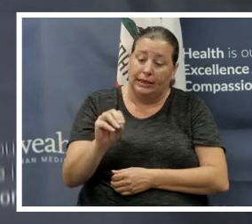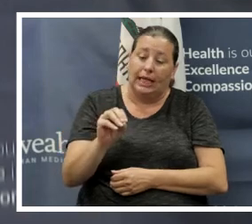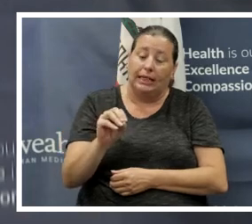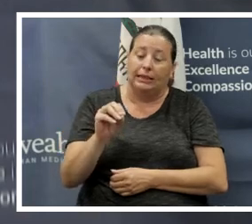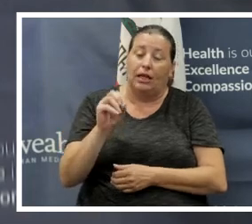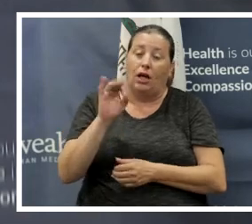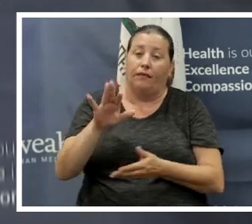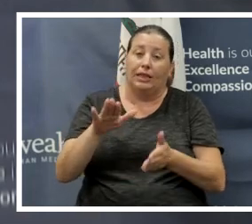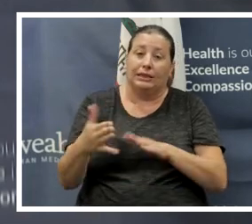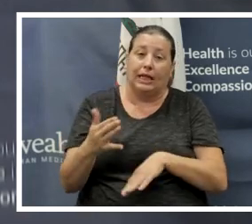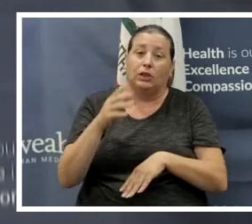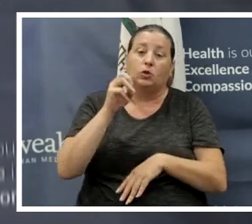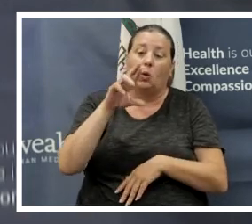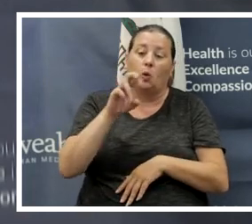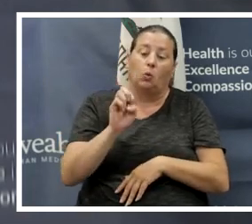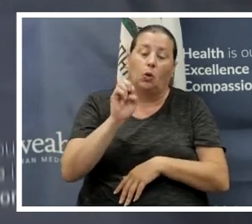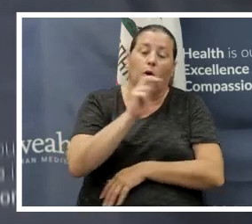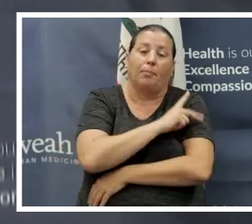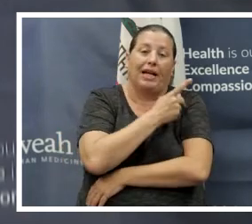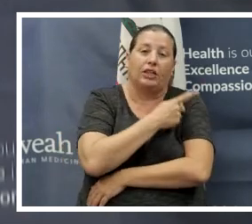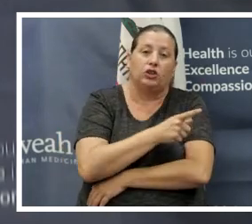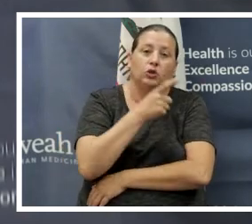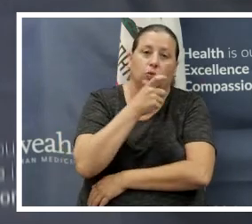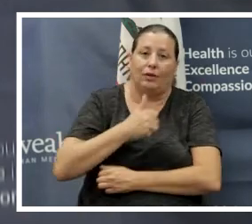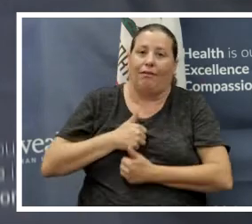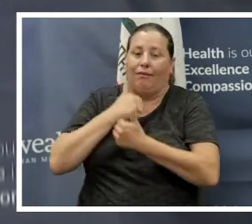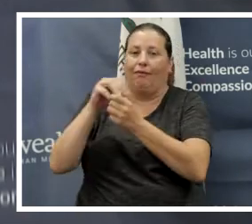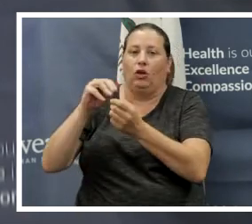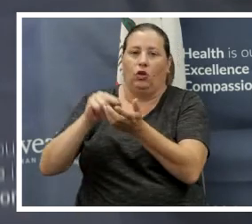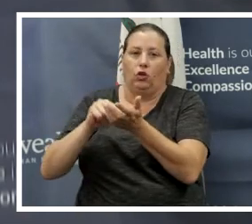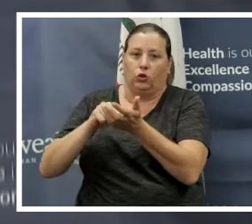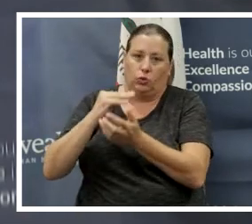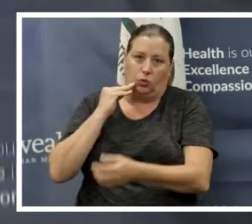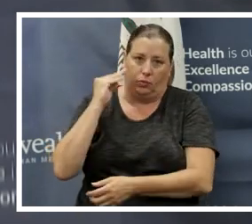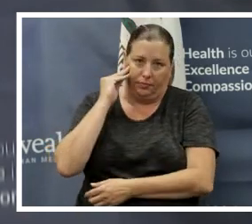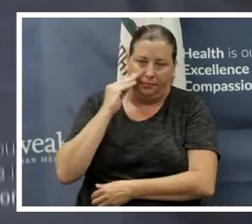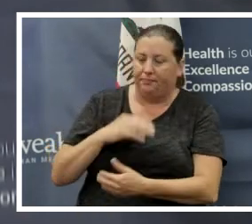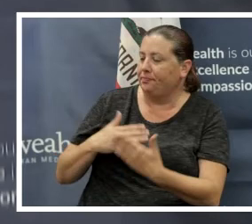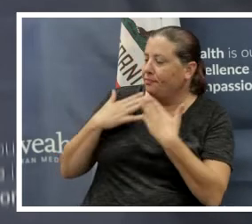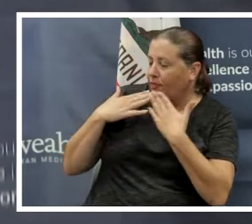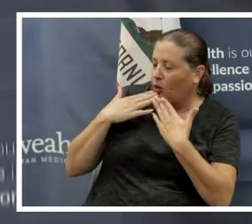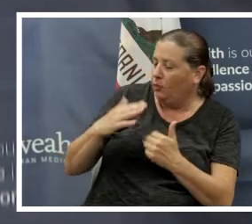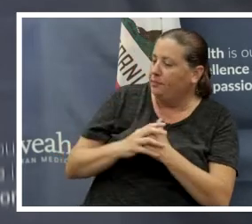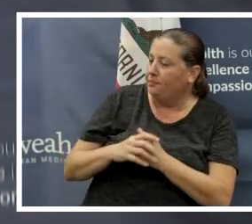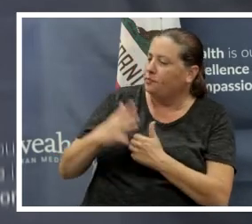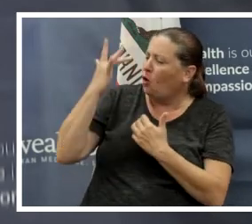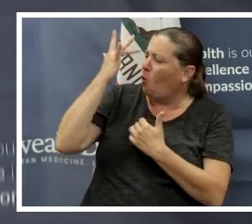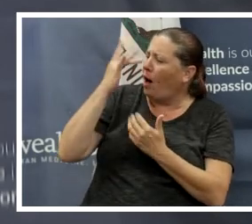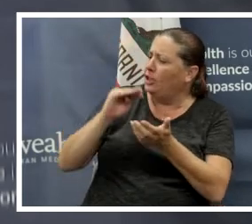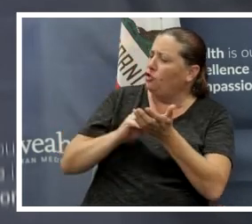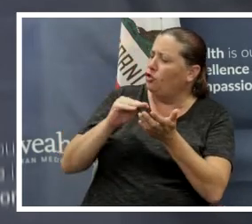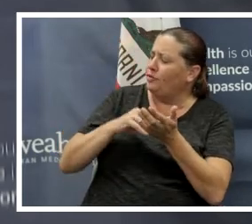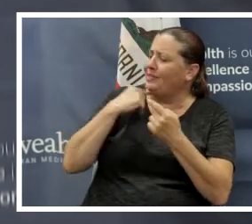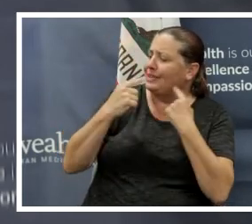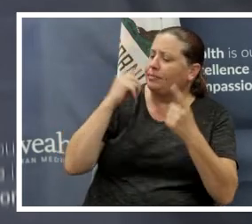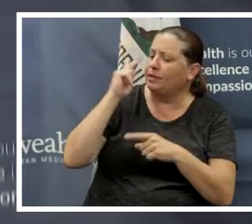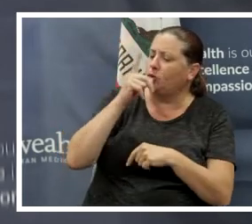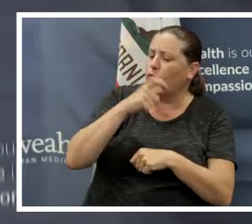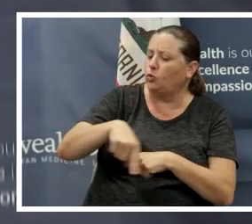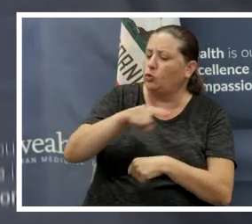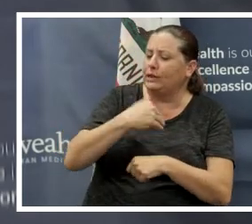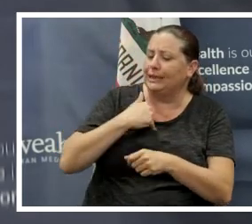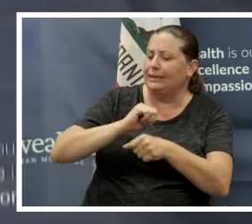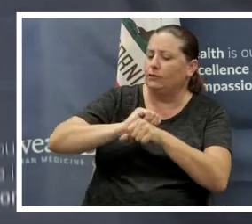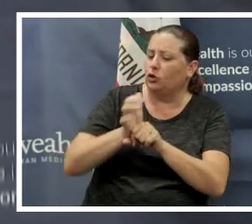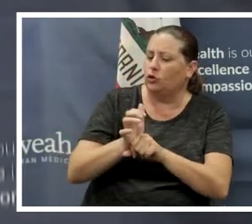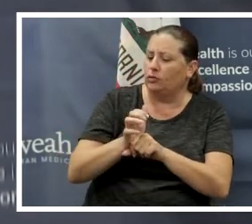that were residents of nursing homes. Okay, thank you. So why are doctors telling people who've had COVID-19 that they are